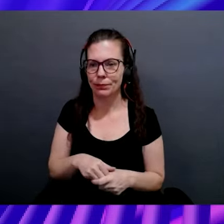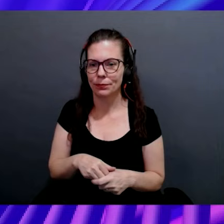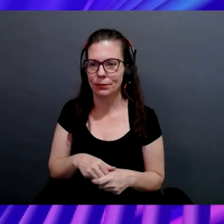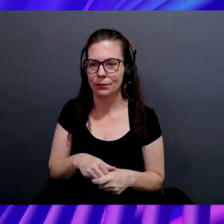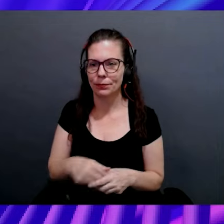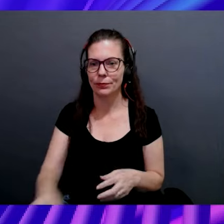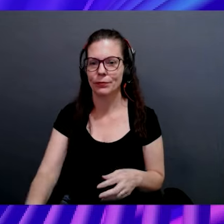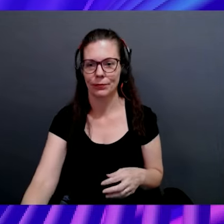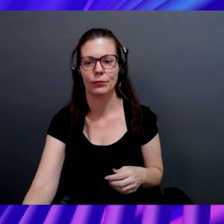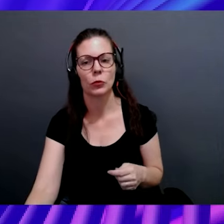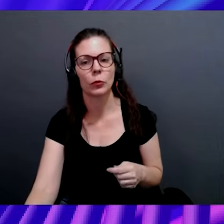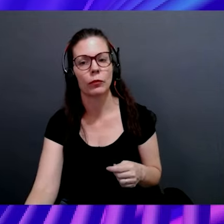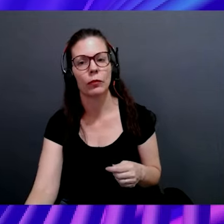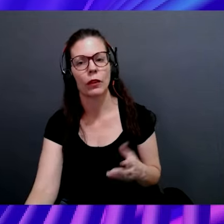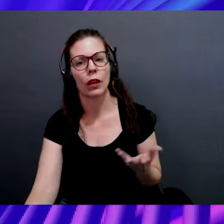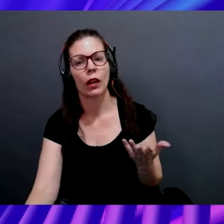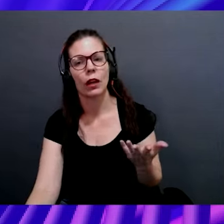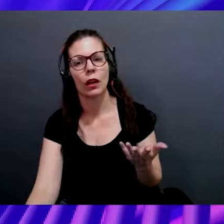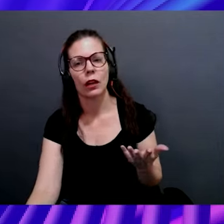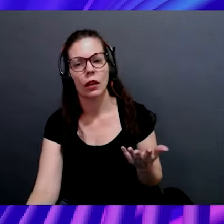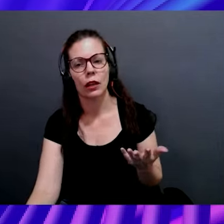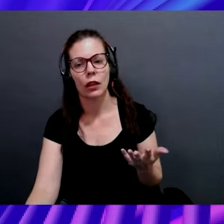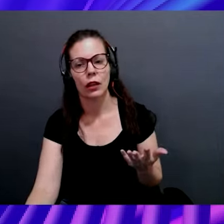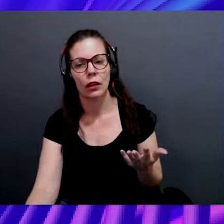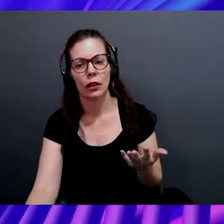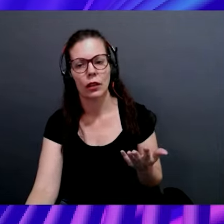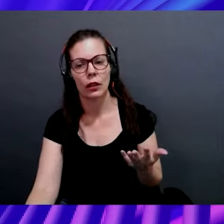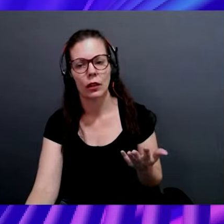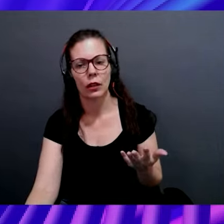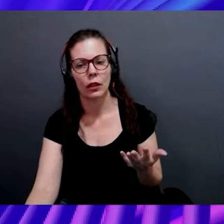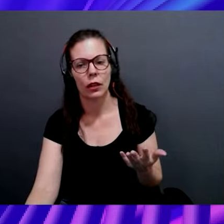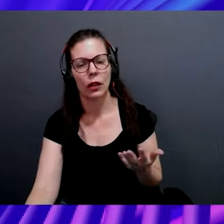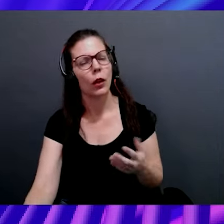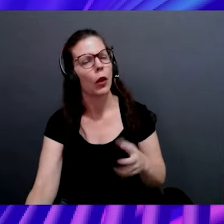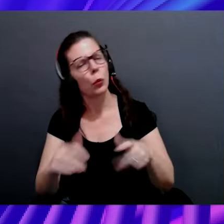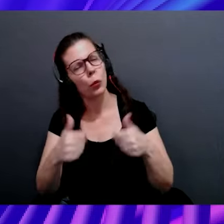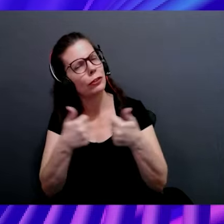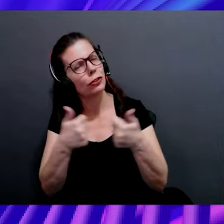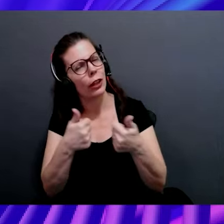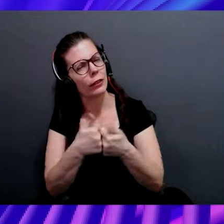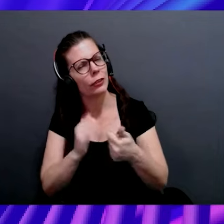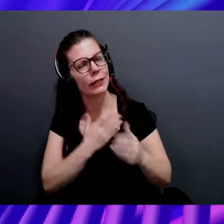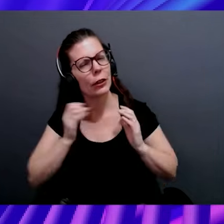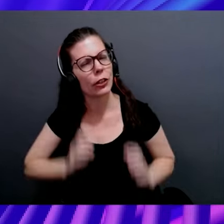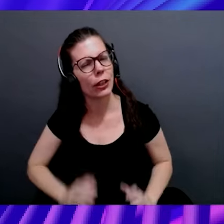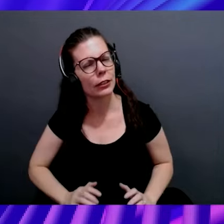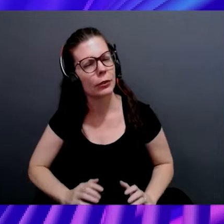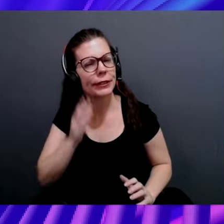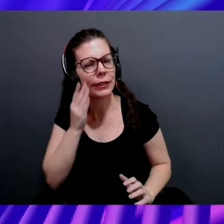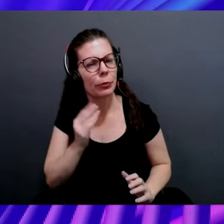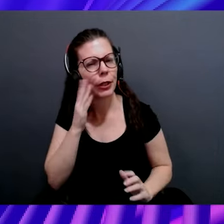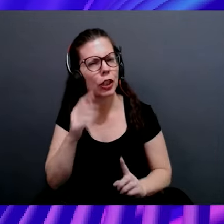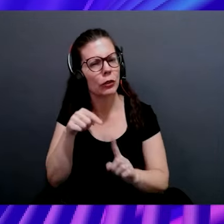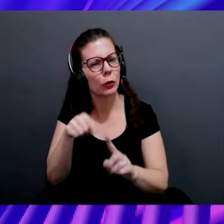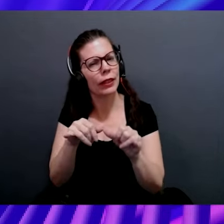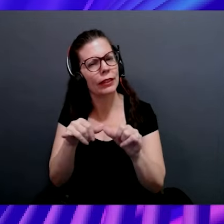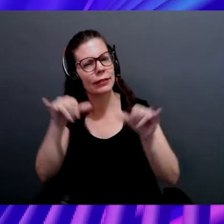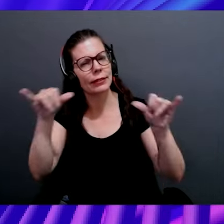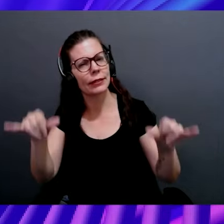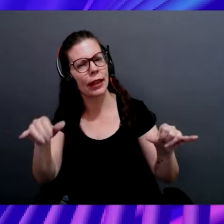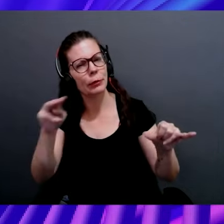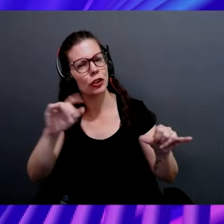Yeah, so what challenges are customers facing with scaling these machine learning jobs when you have such large